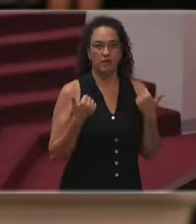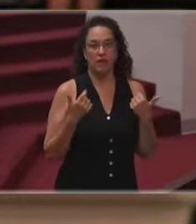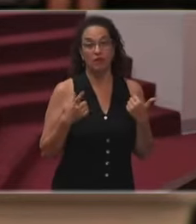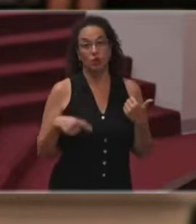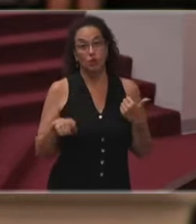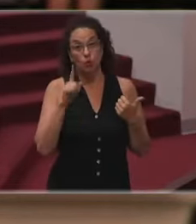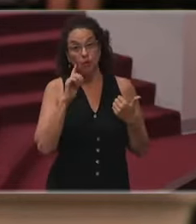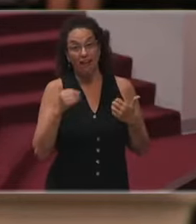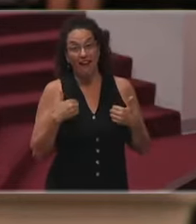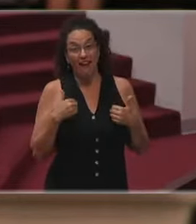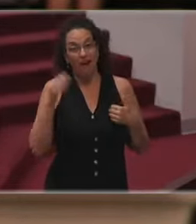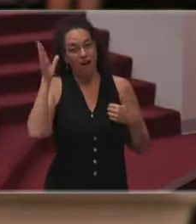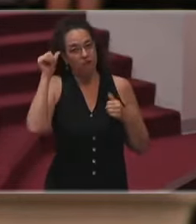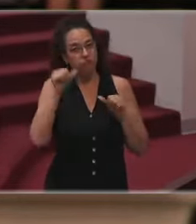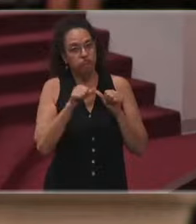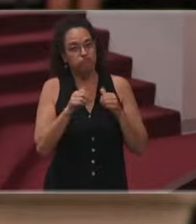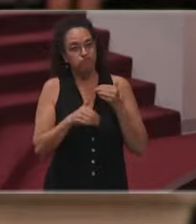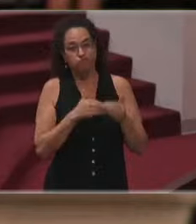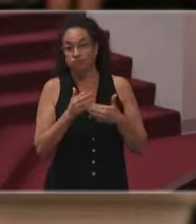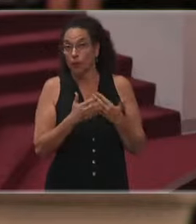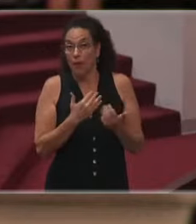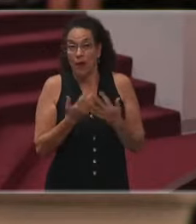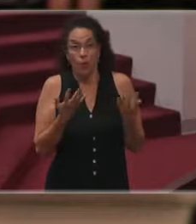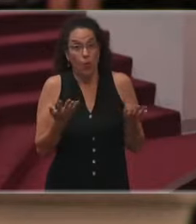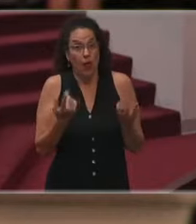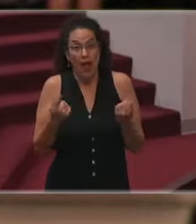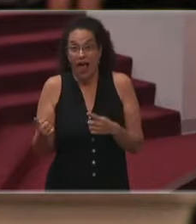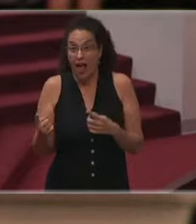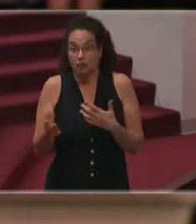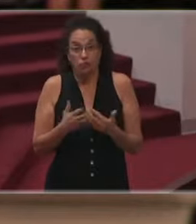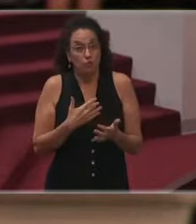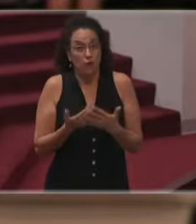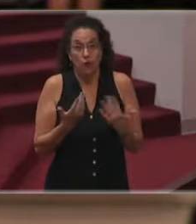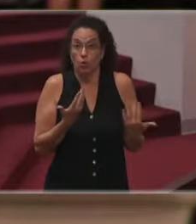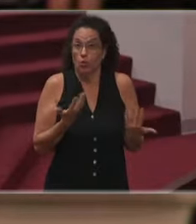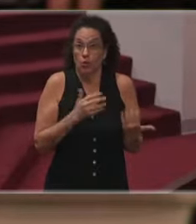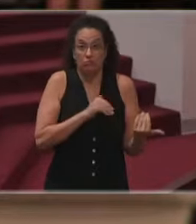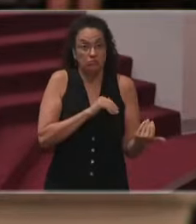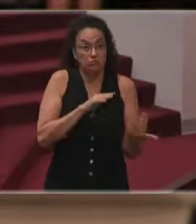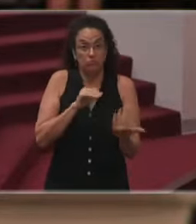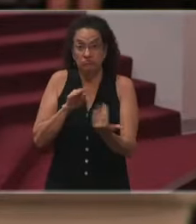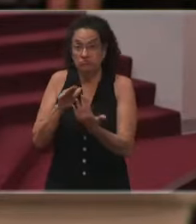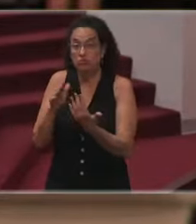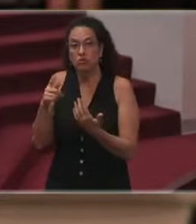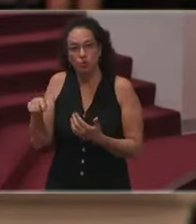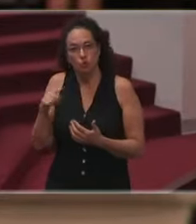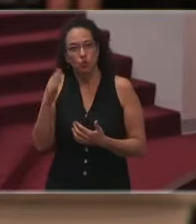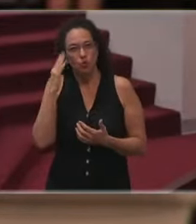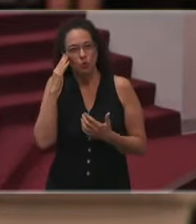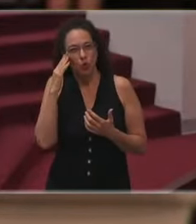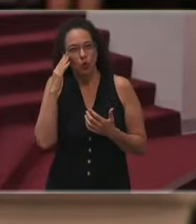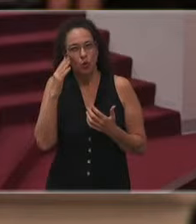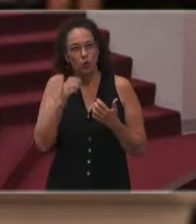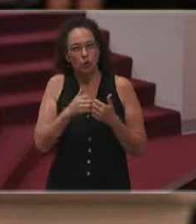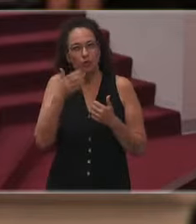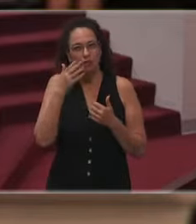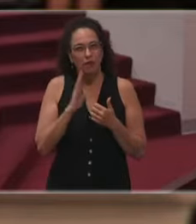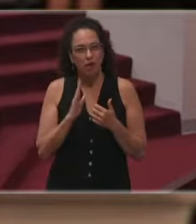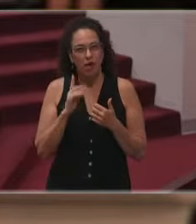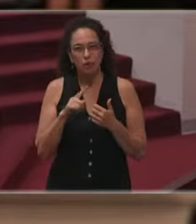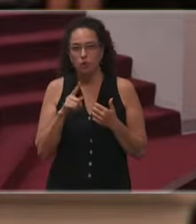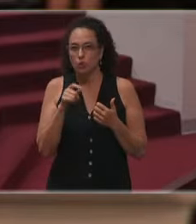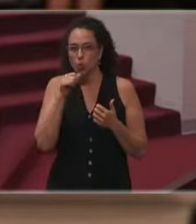have the determination that no matter what comes up and no matter what confronts you, You know that with God, you do not